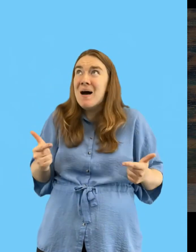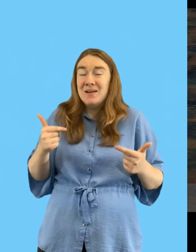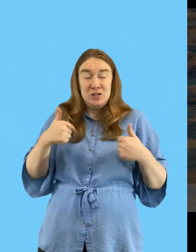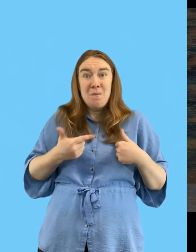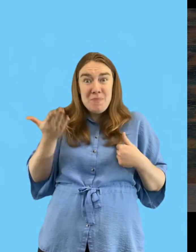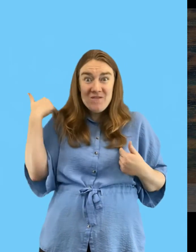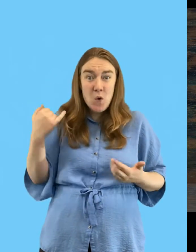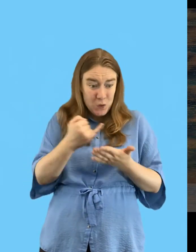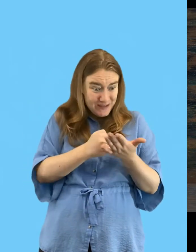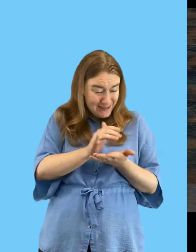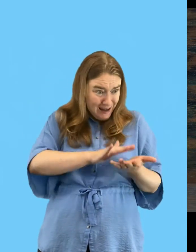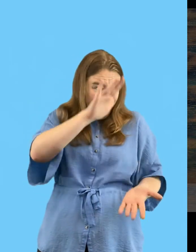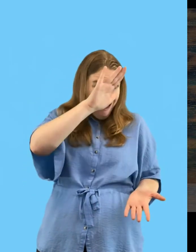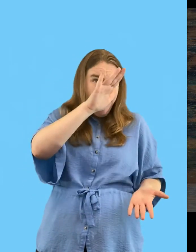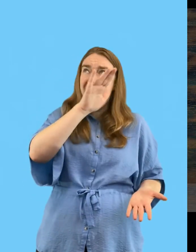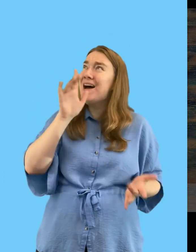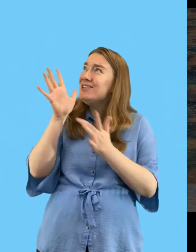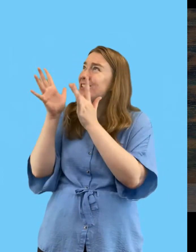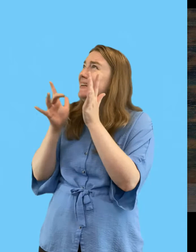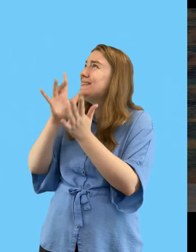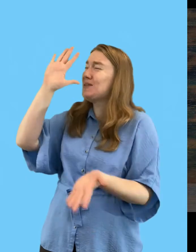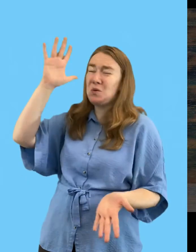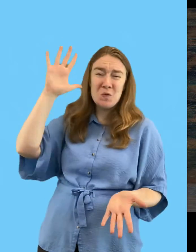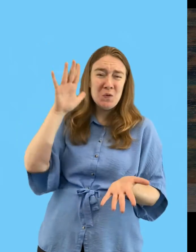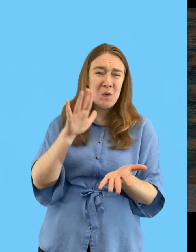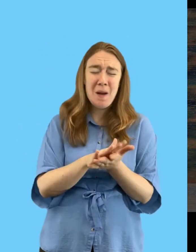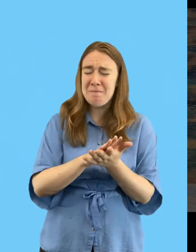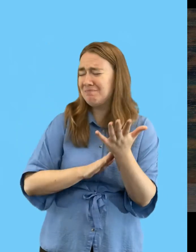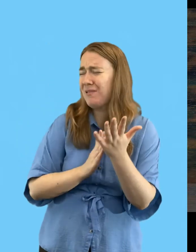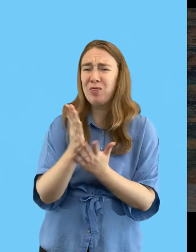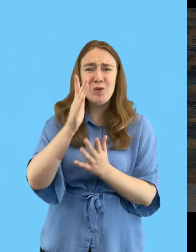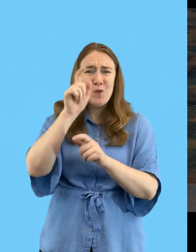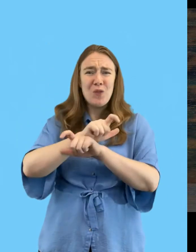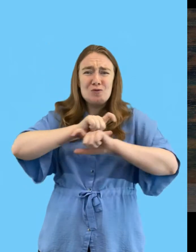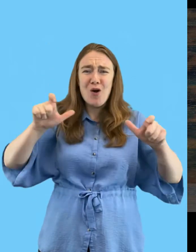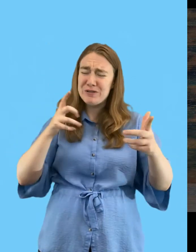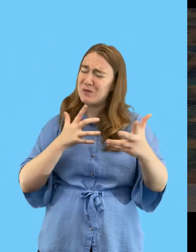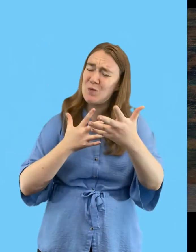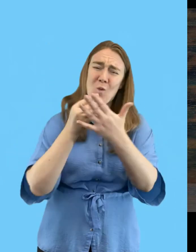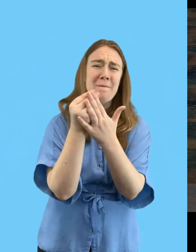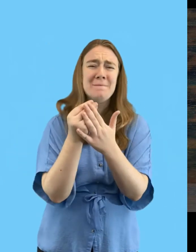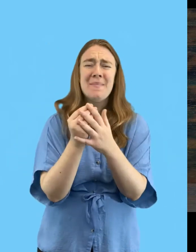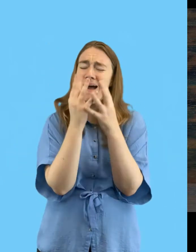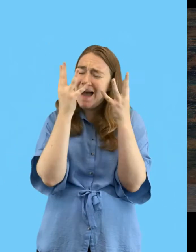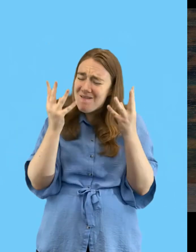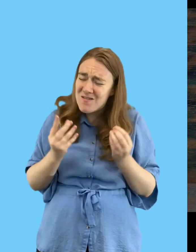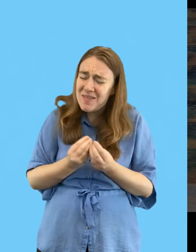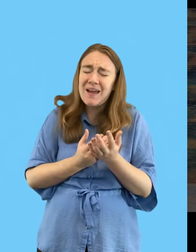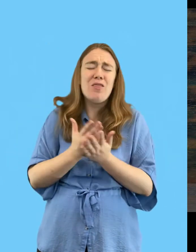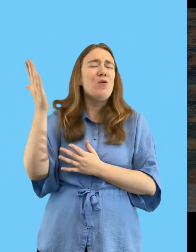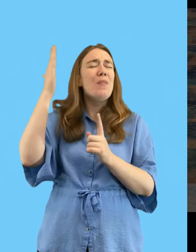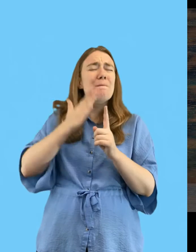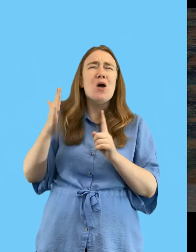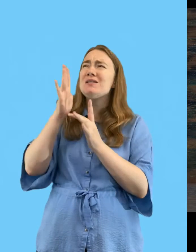of sin that Jesus has paid off for us. Let us never underestimate the enormity of the mercy